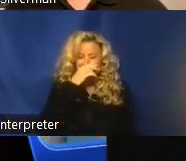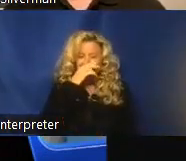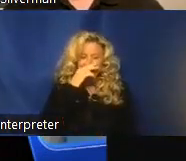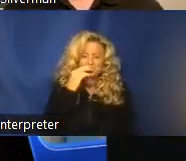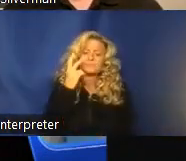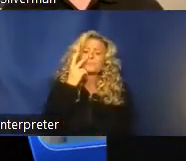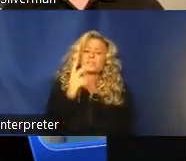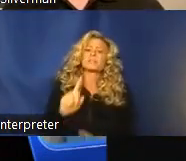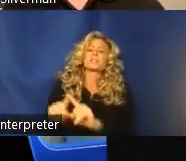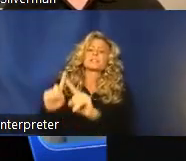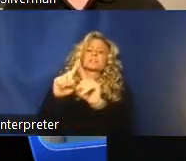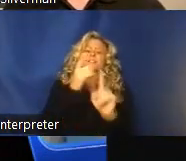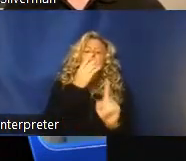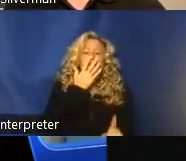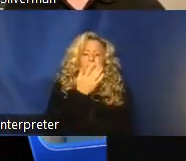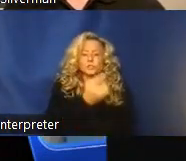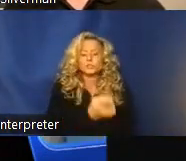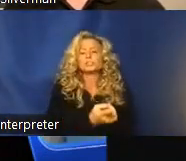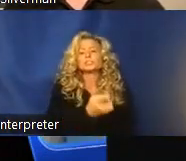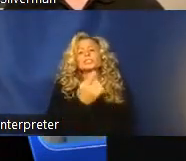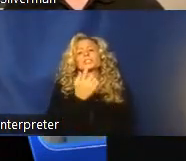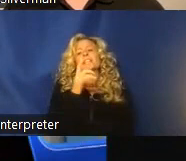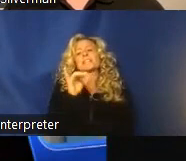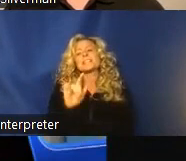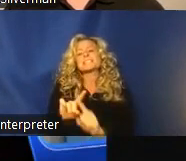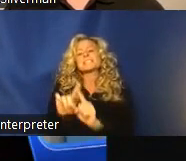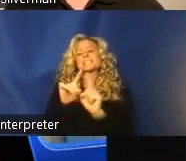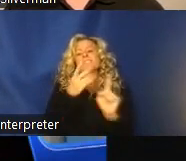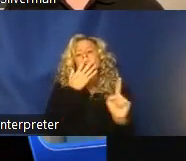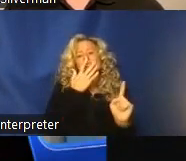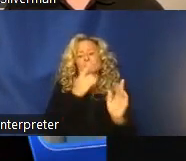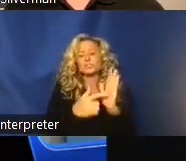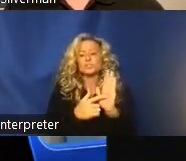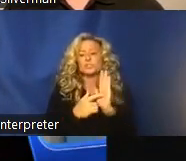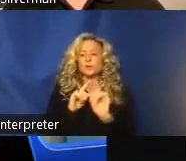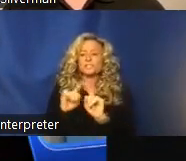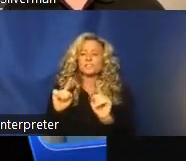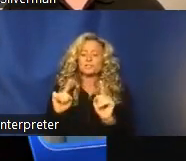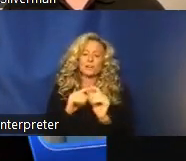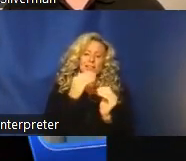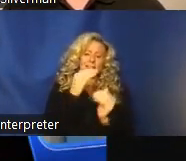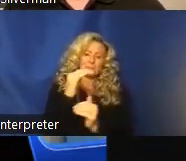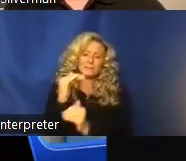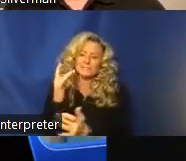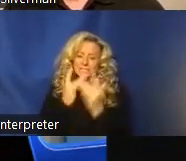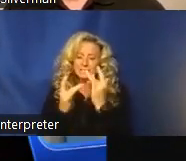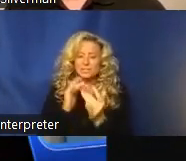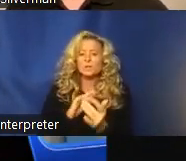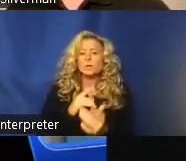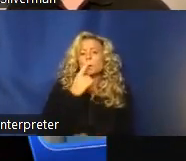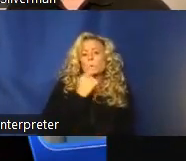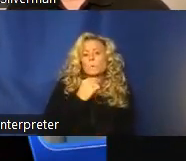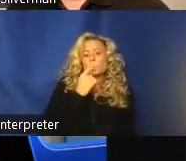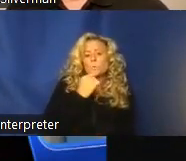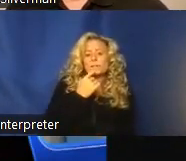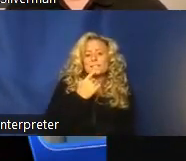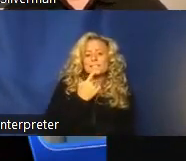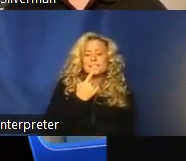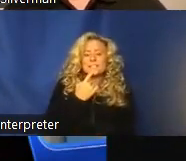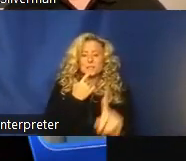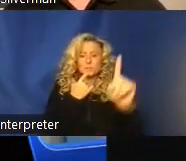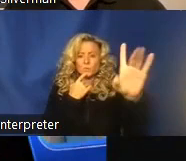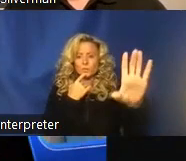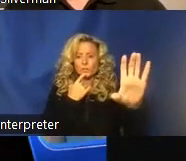see the different colors. And these are the different colors indicate different scarcities. So you could see the red one says 5 out of